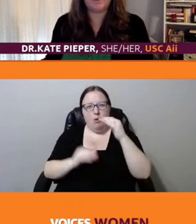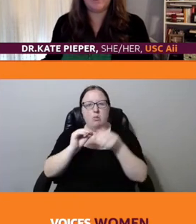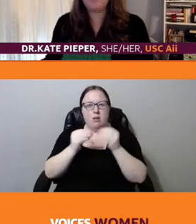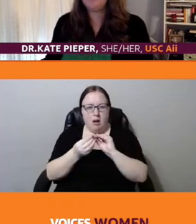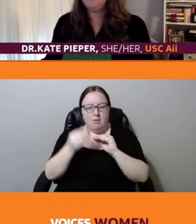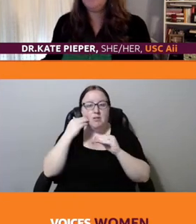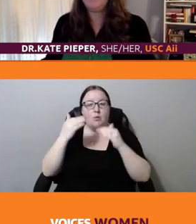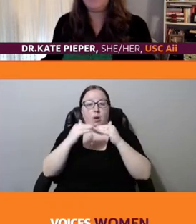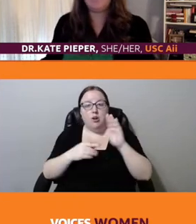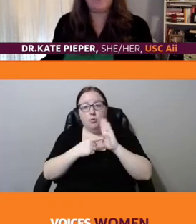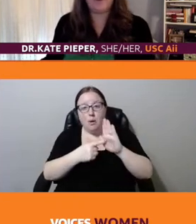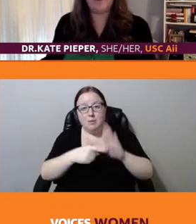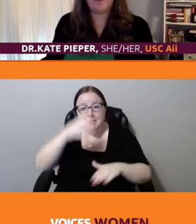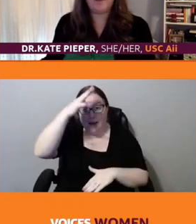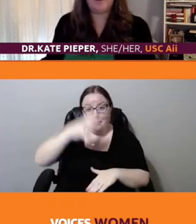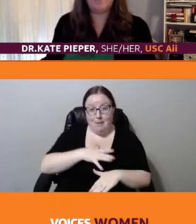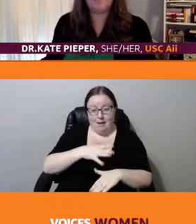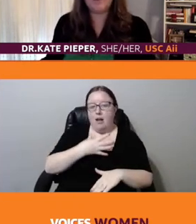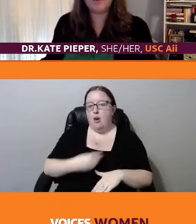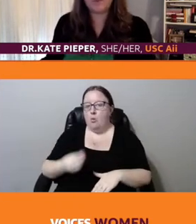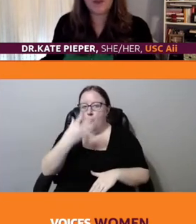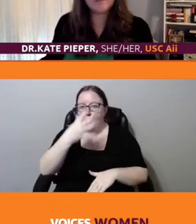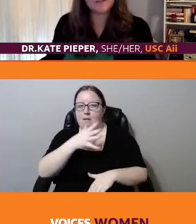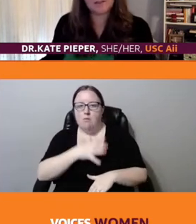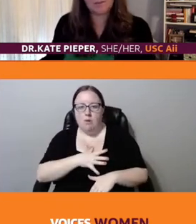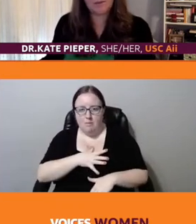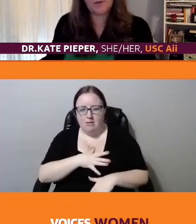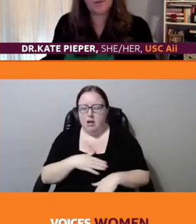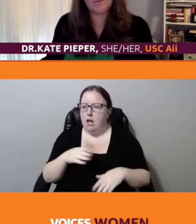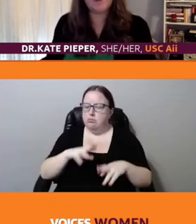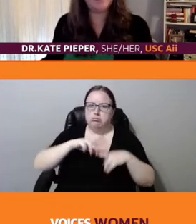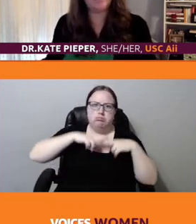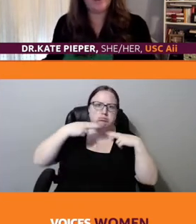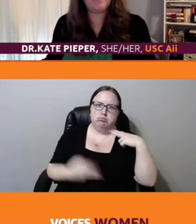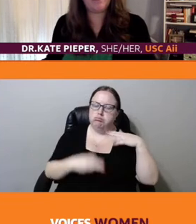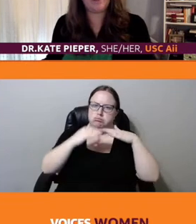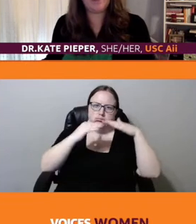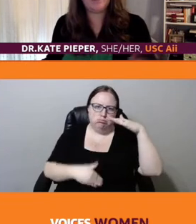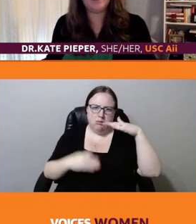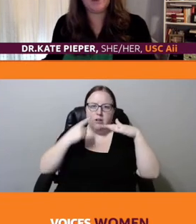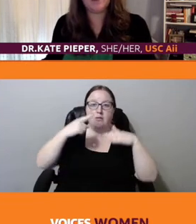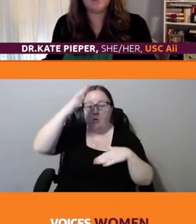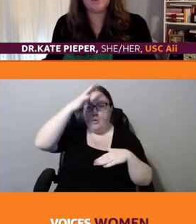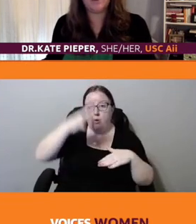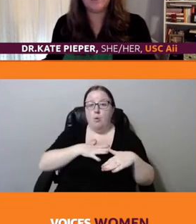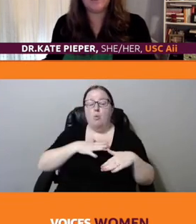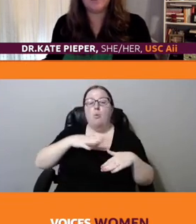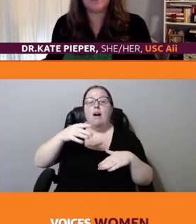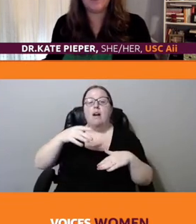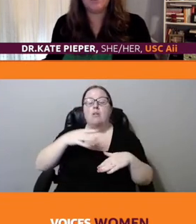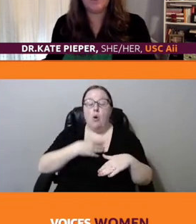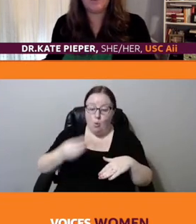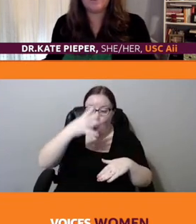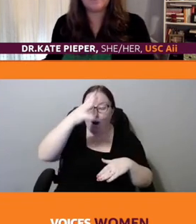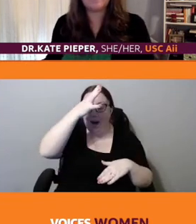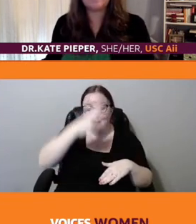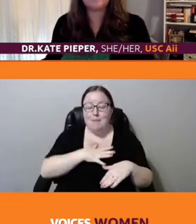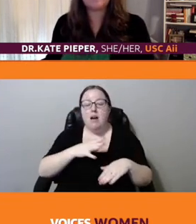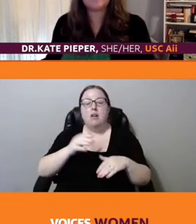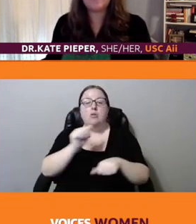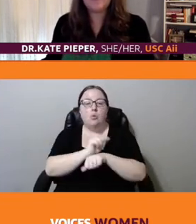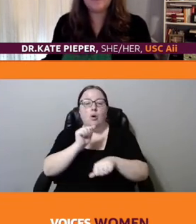for underrepresented men and white women, and drastically below the percentage of white men working as directors across top grossing